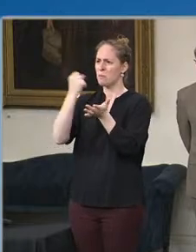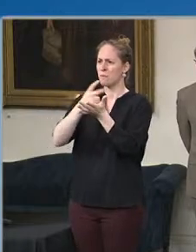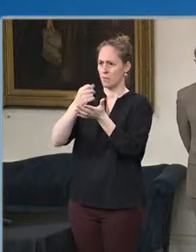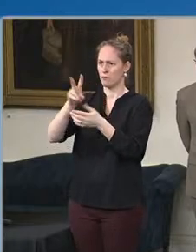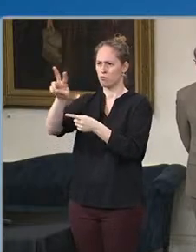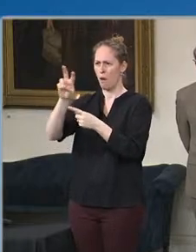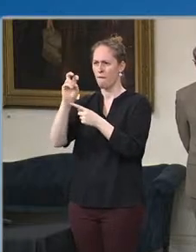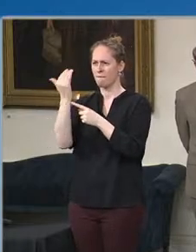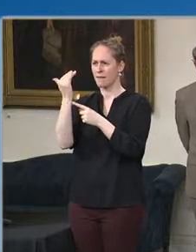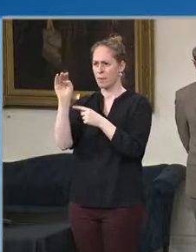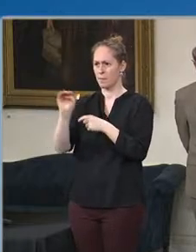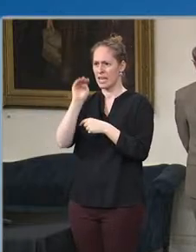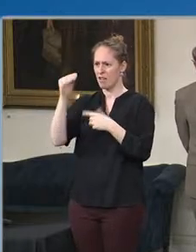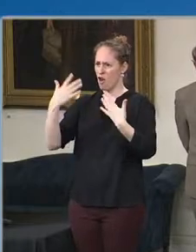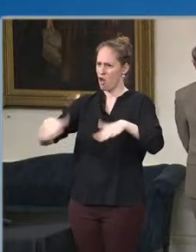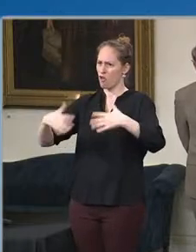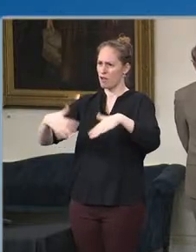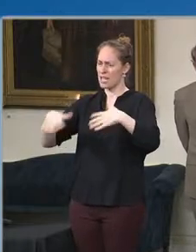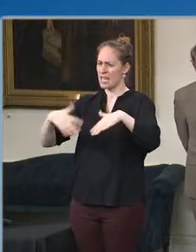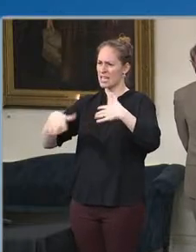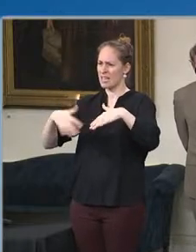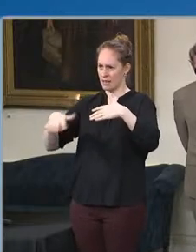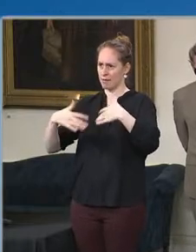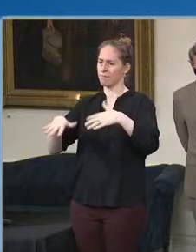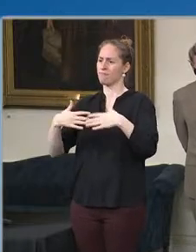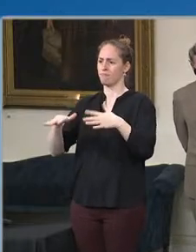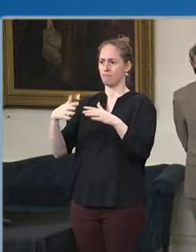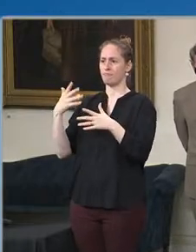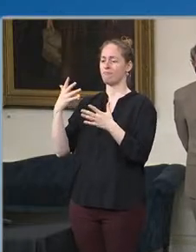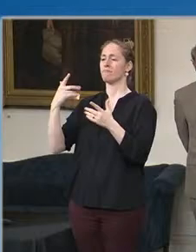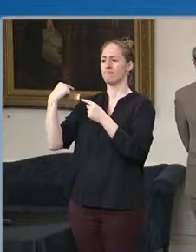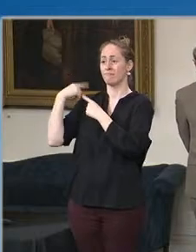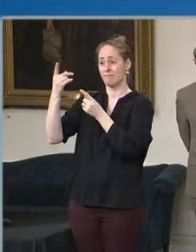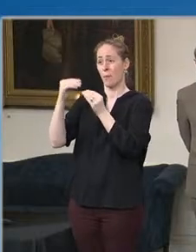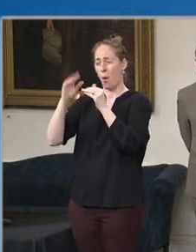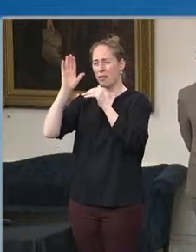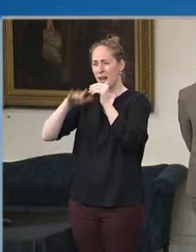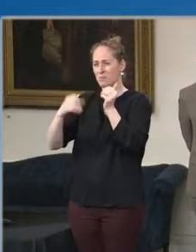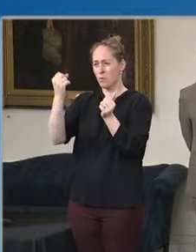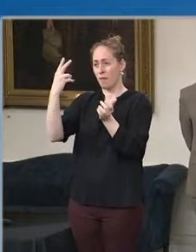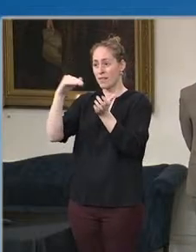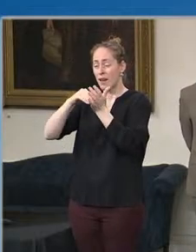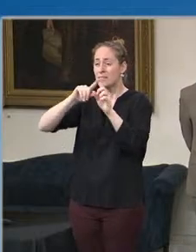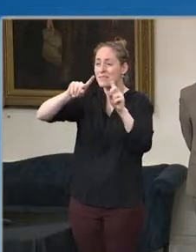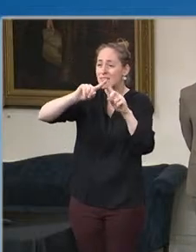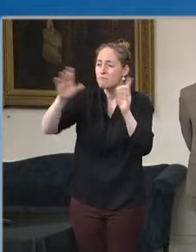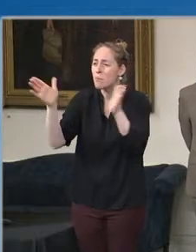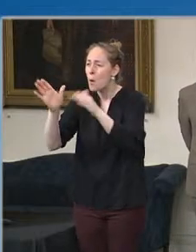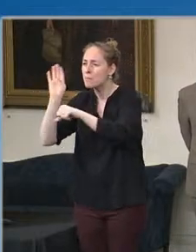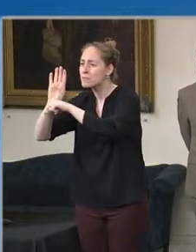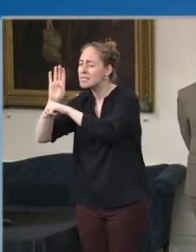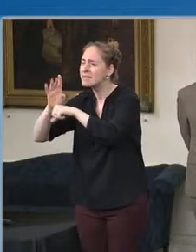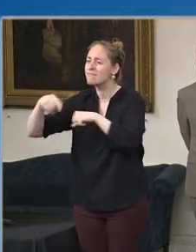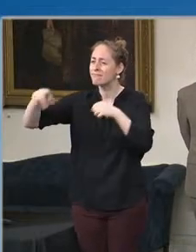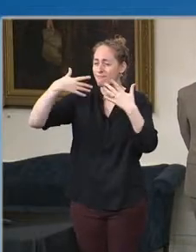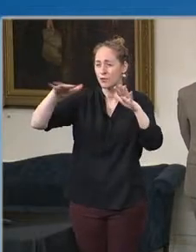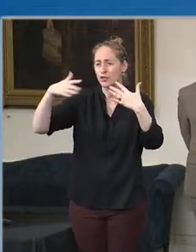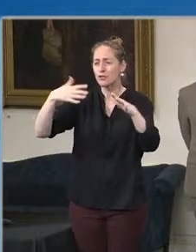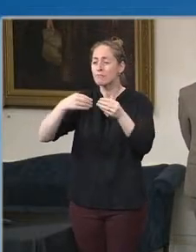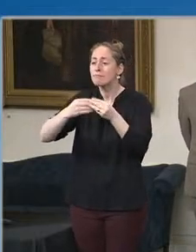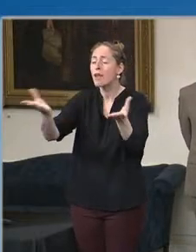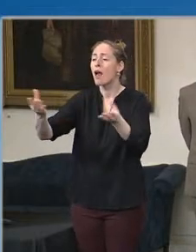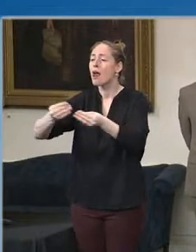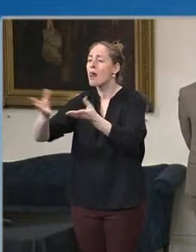to over 12,000 individual small businesses and nonprofits in Maryland, and we're in the process of giving assistance